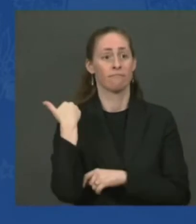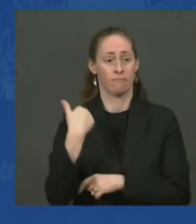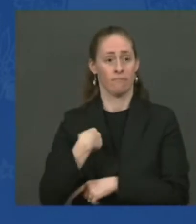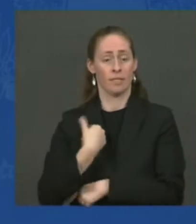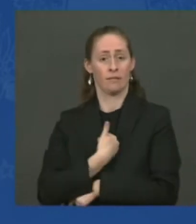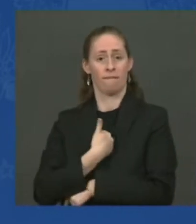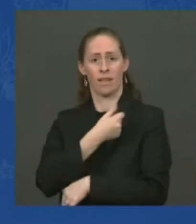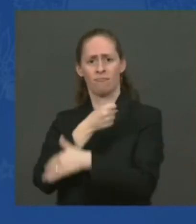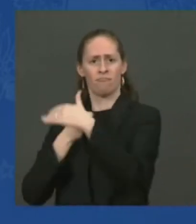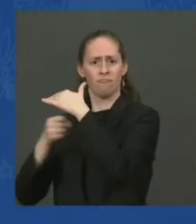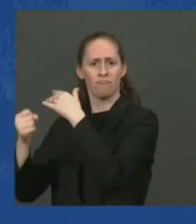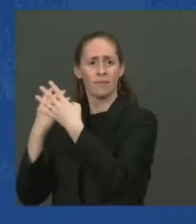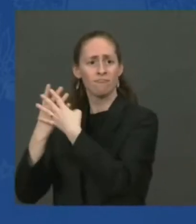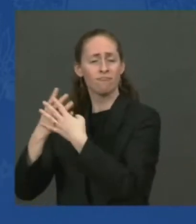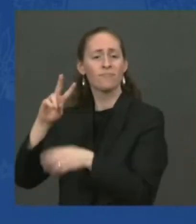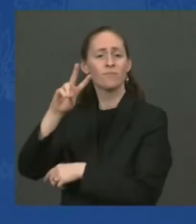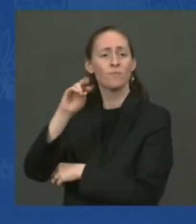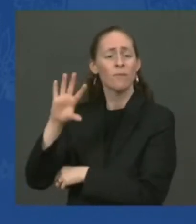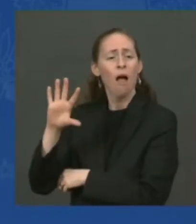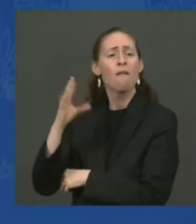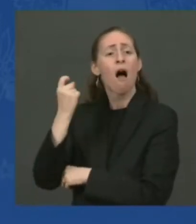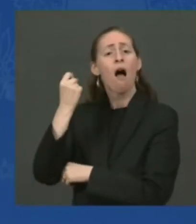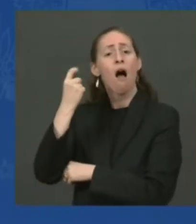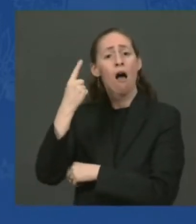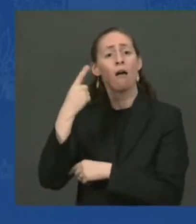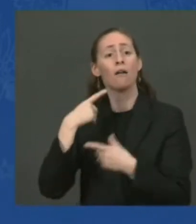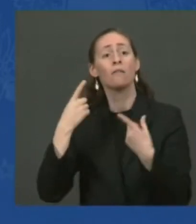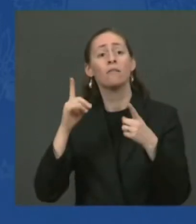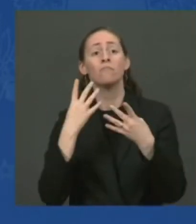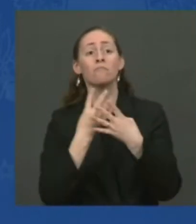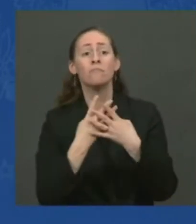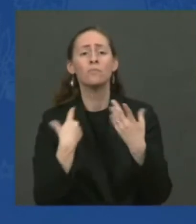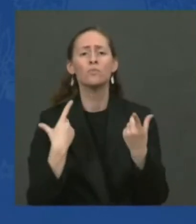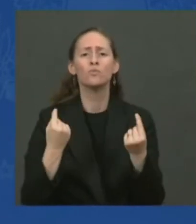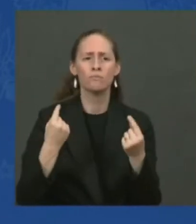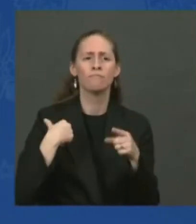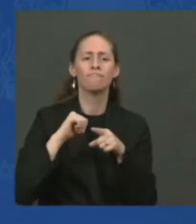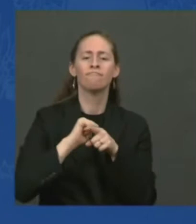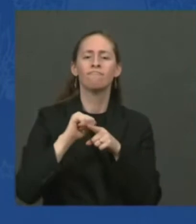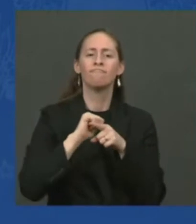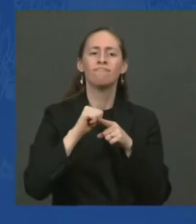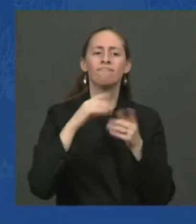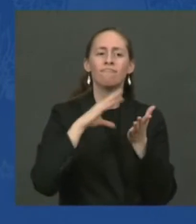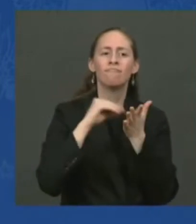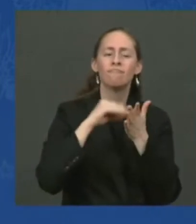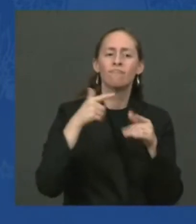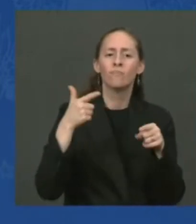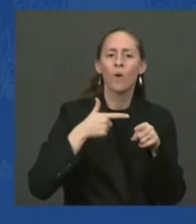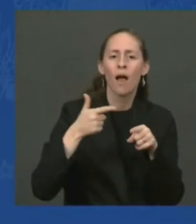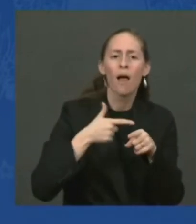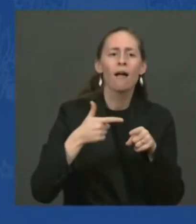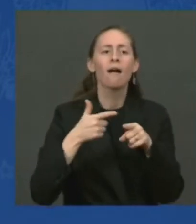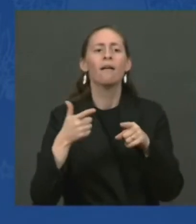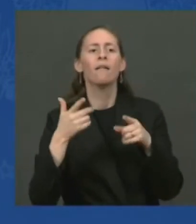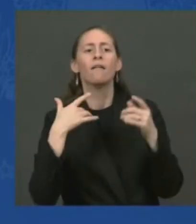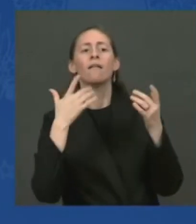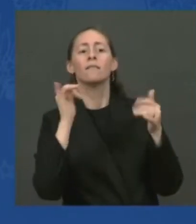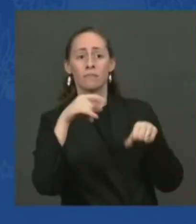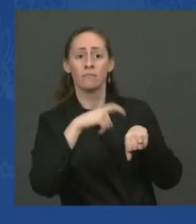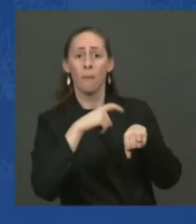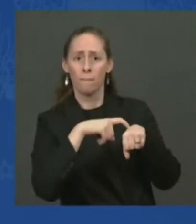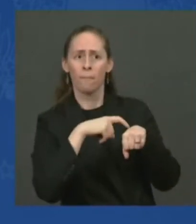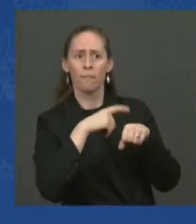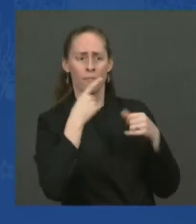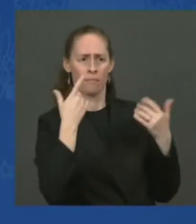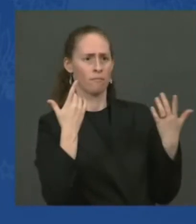While incarcerated, I was able to work on a wildland firefighting crew, sometimes heading out in the middle of the night to fight fires.